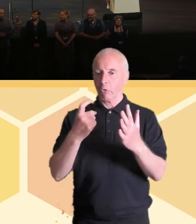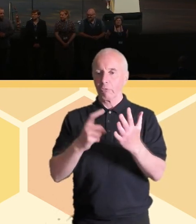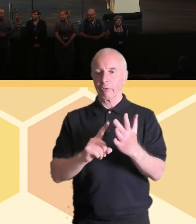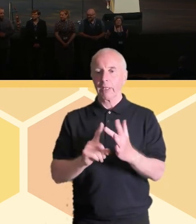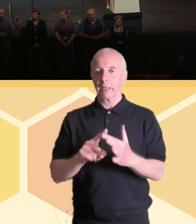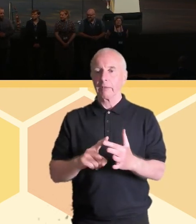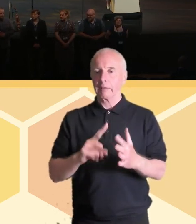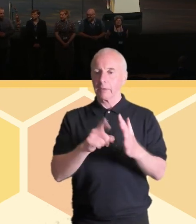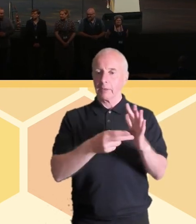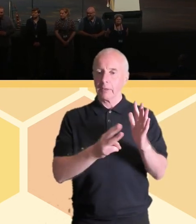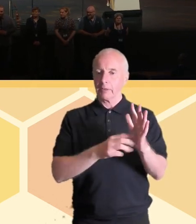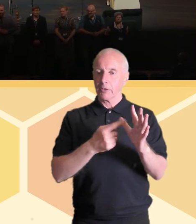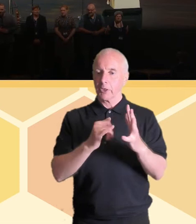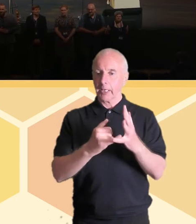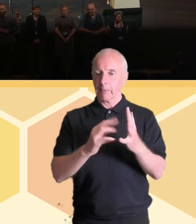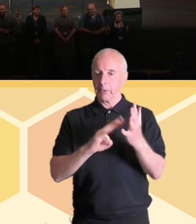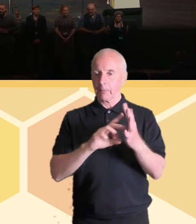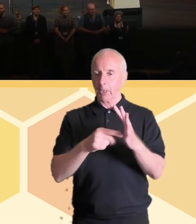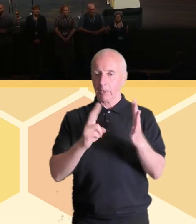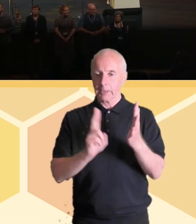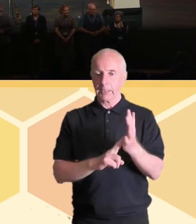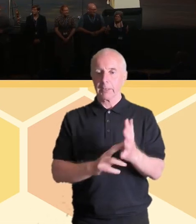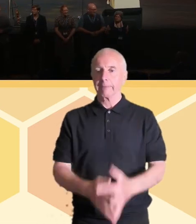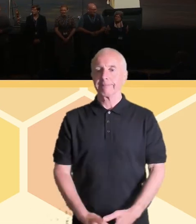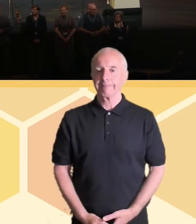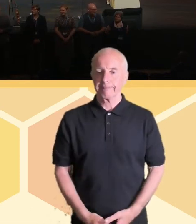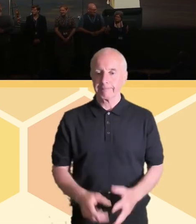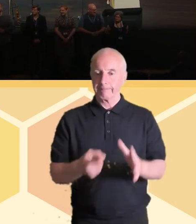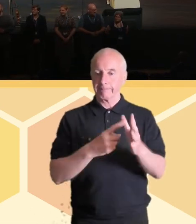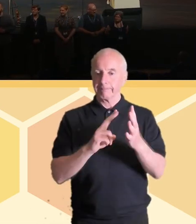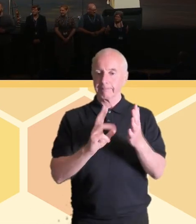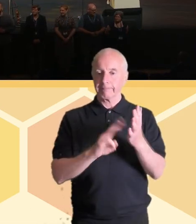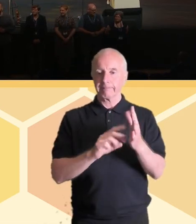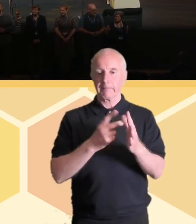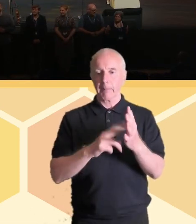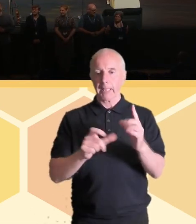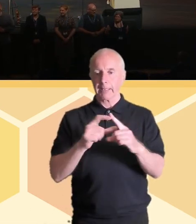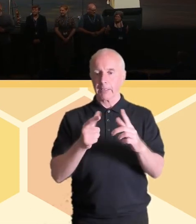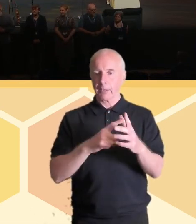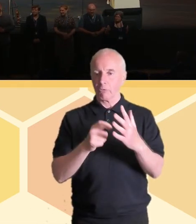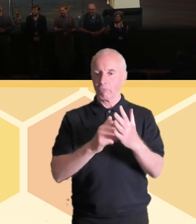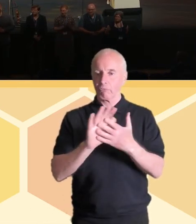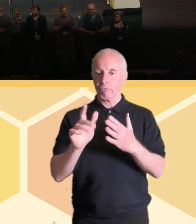Reverend James Martin, the Reverend Amanda Rose.